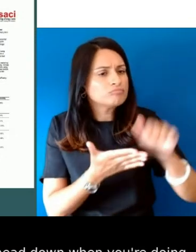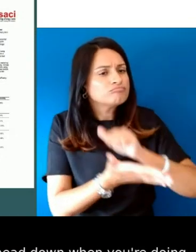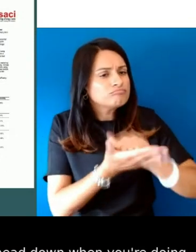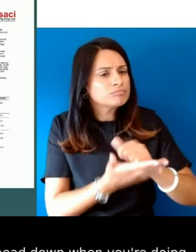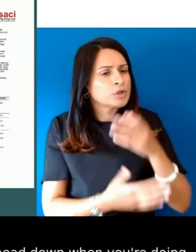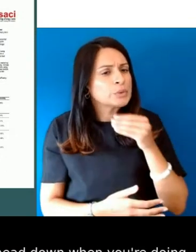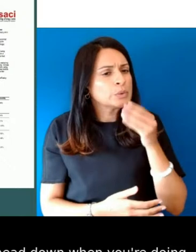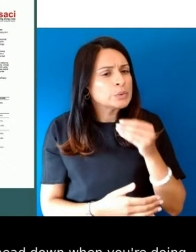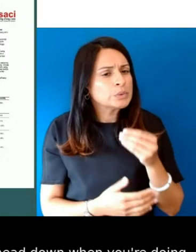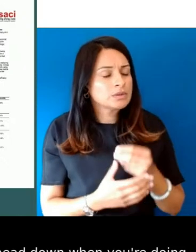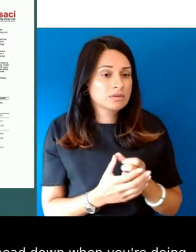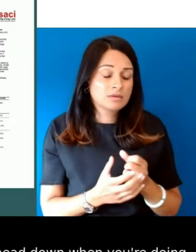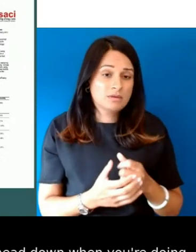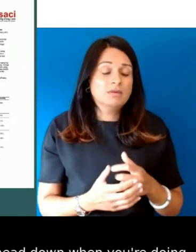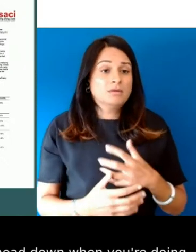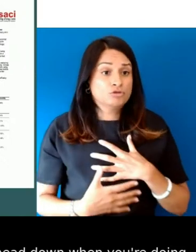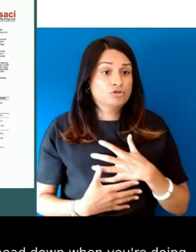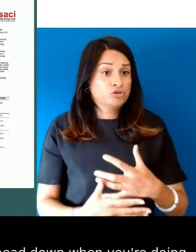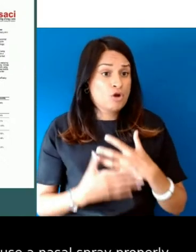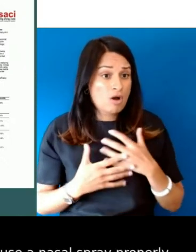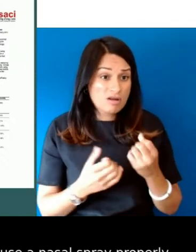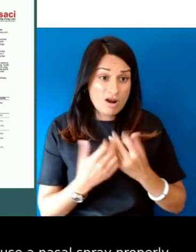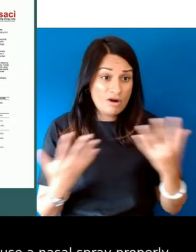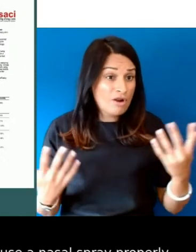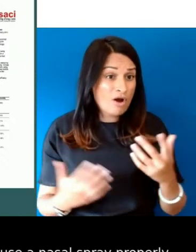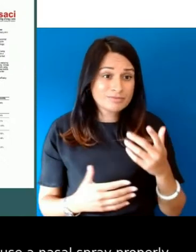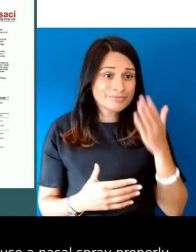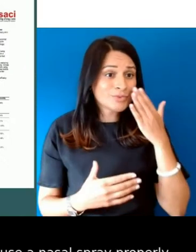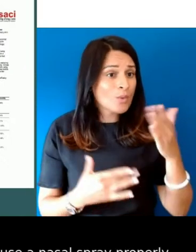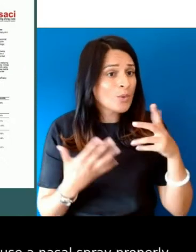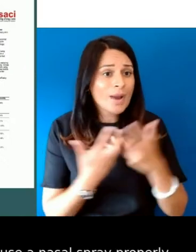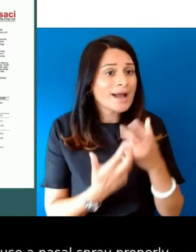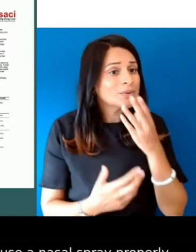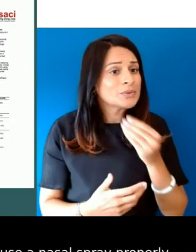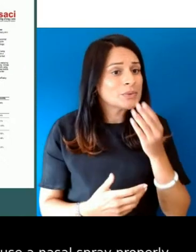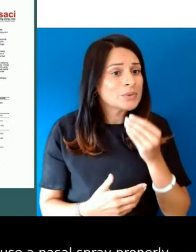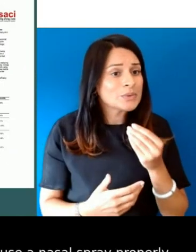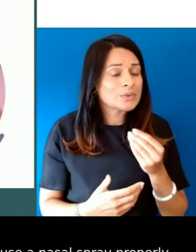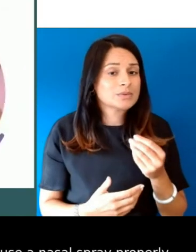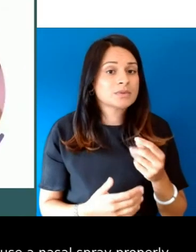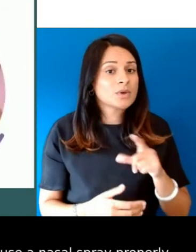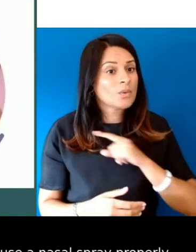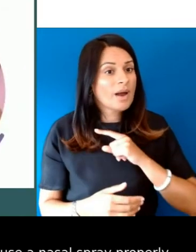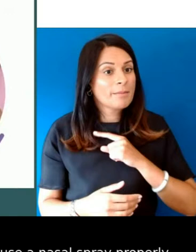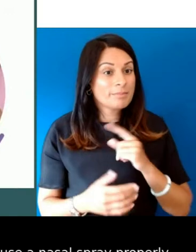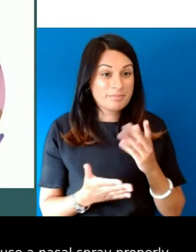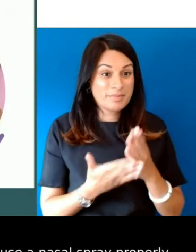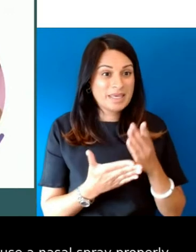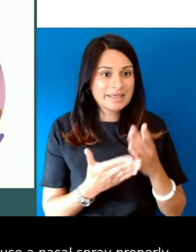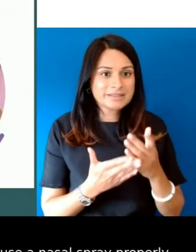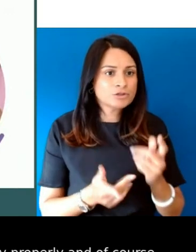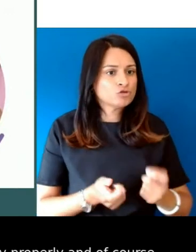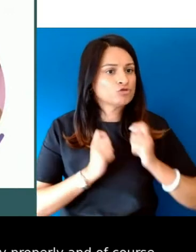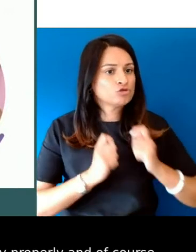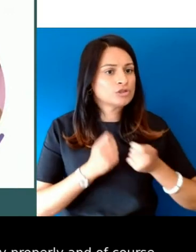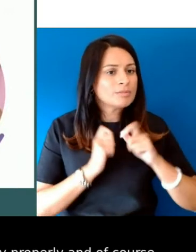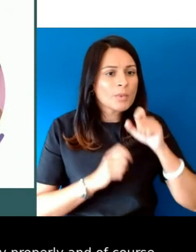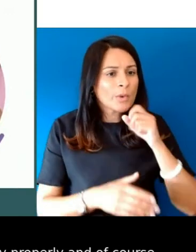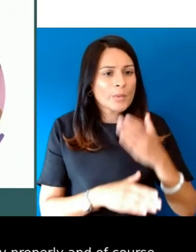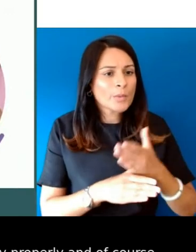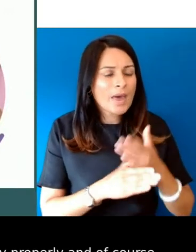how many people don't know how to use their nasal spray properly and of course drugs are not going to be effective if they're not being administered in the right